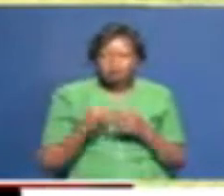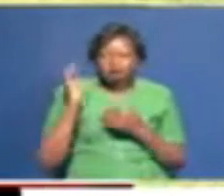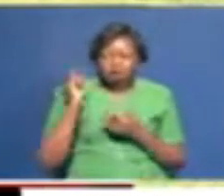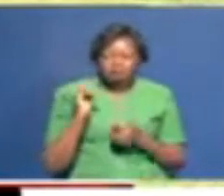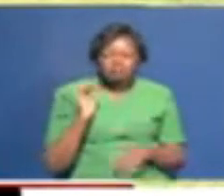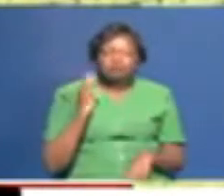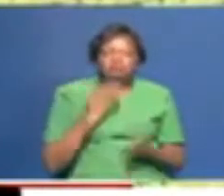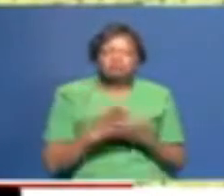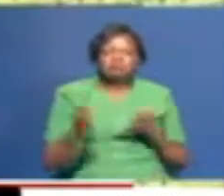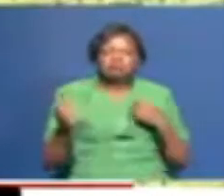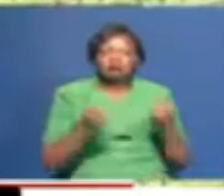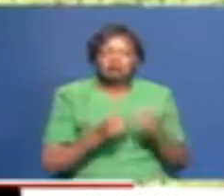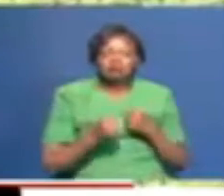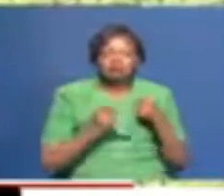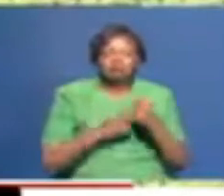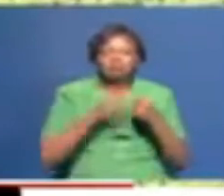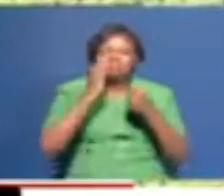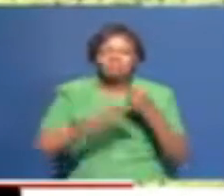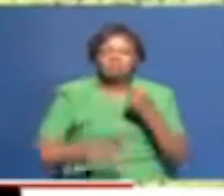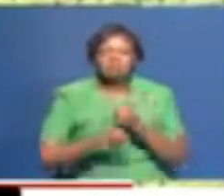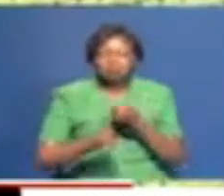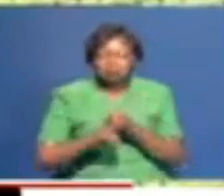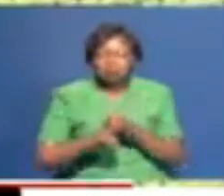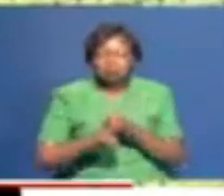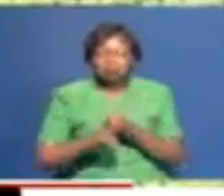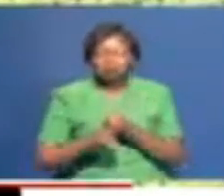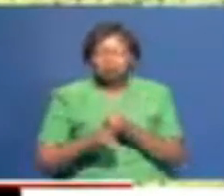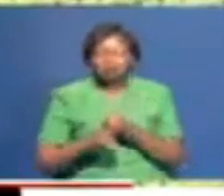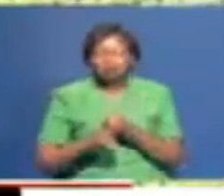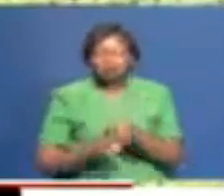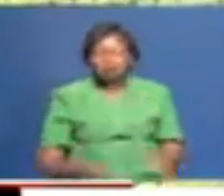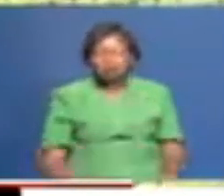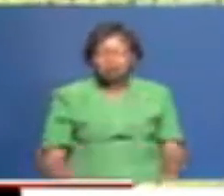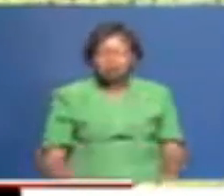Rwanda on 7th of June. Bernard Okumu for Easy Friday Sports.